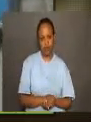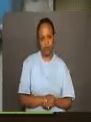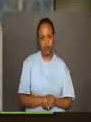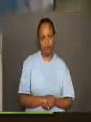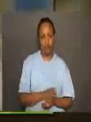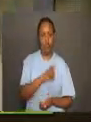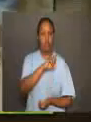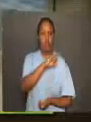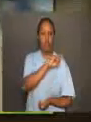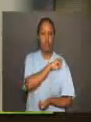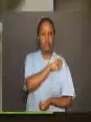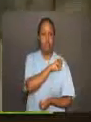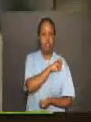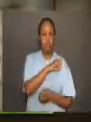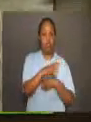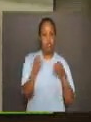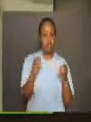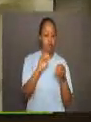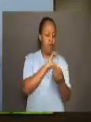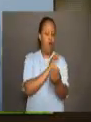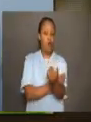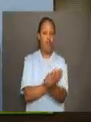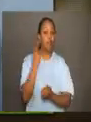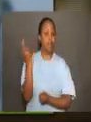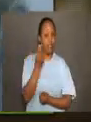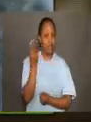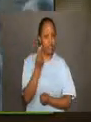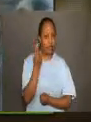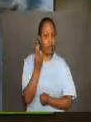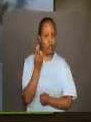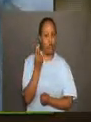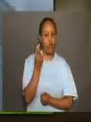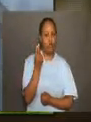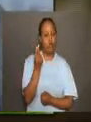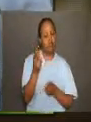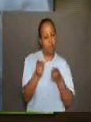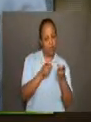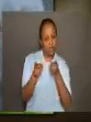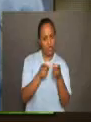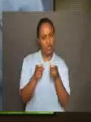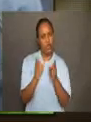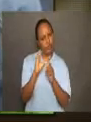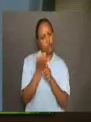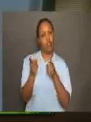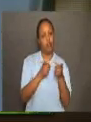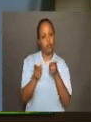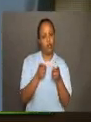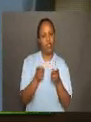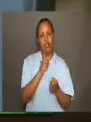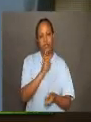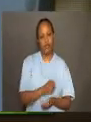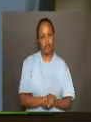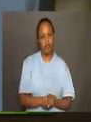When a police officer exercises power to control a situation, the power